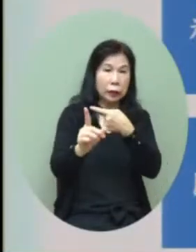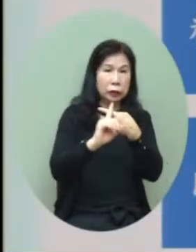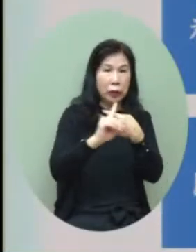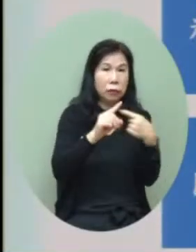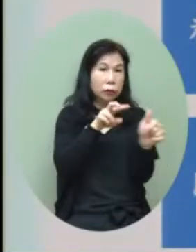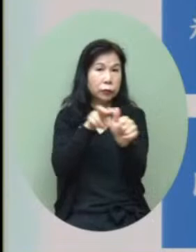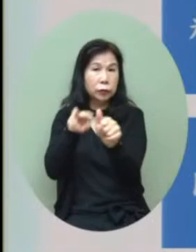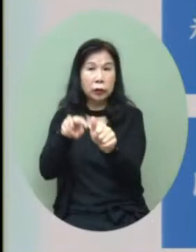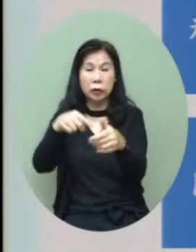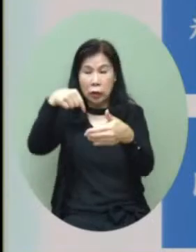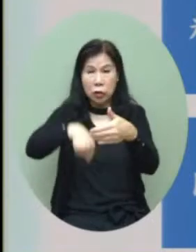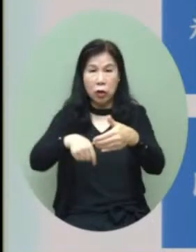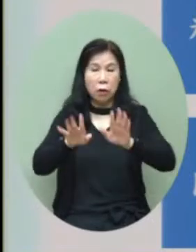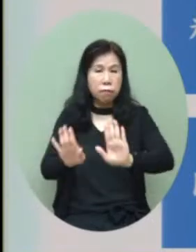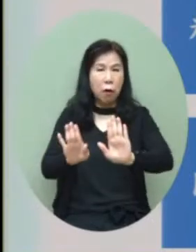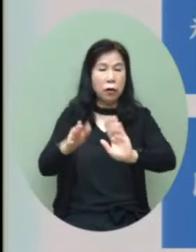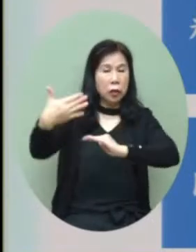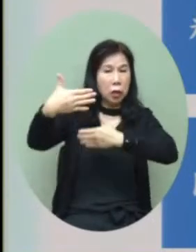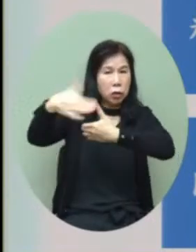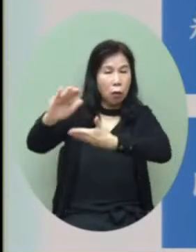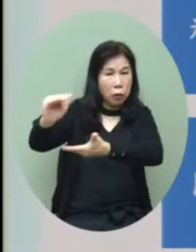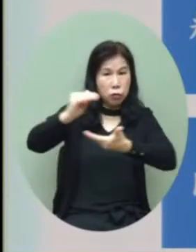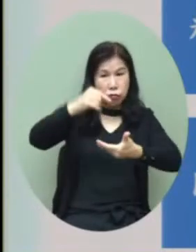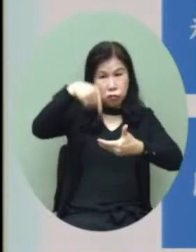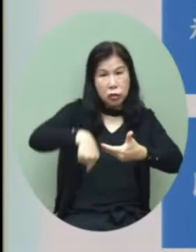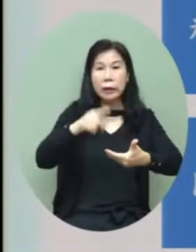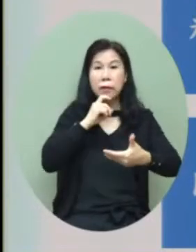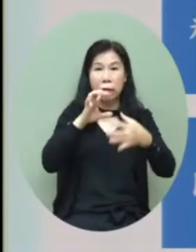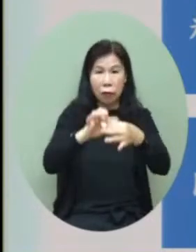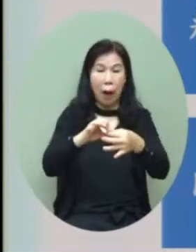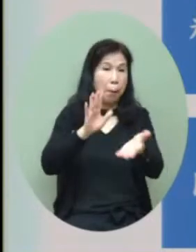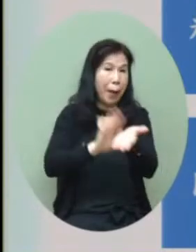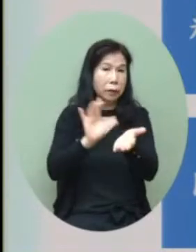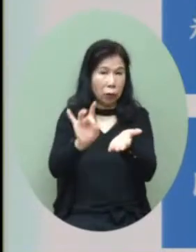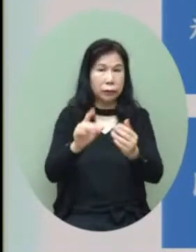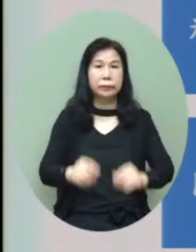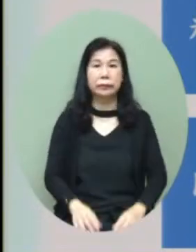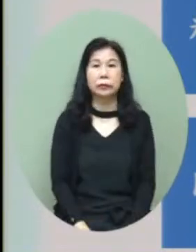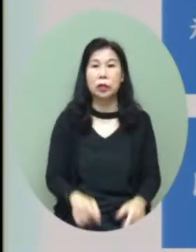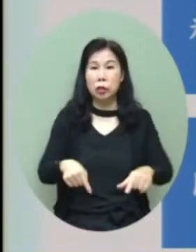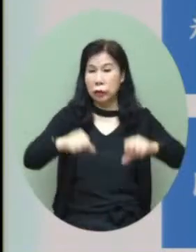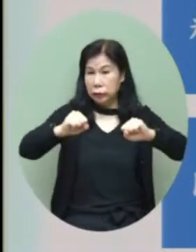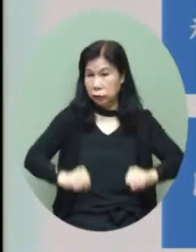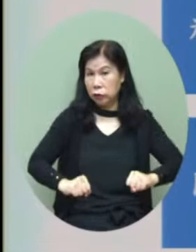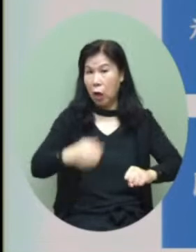arriving from overseas as well as Taiwan. This is to